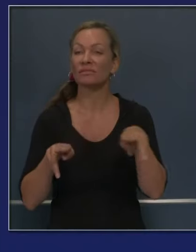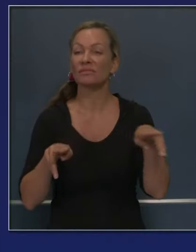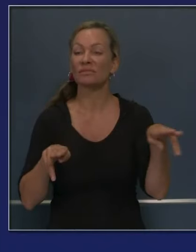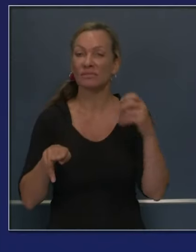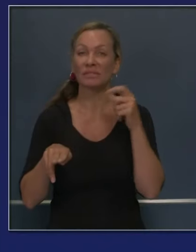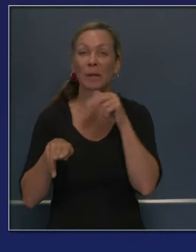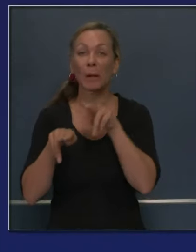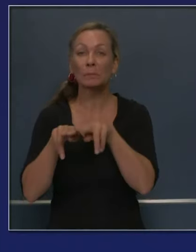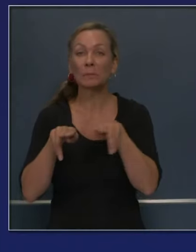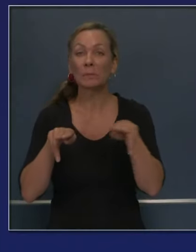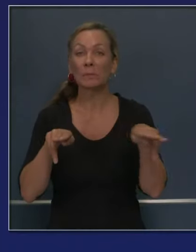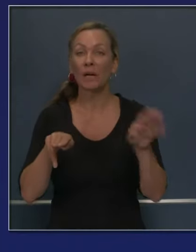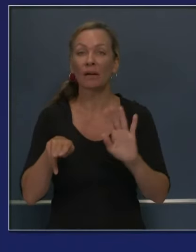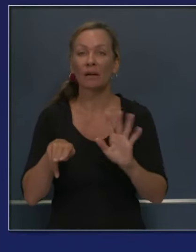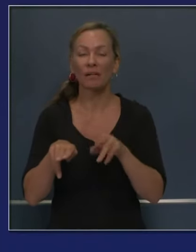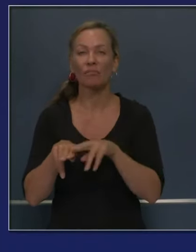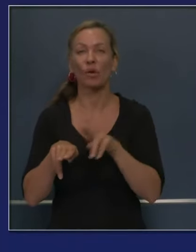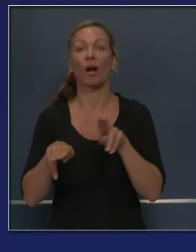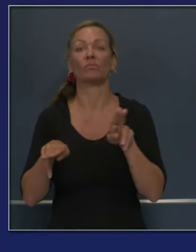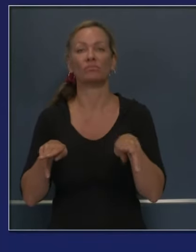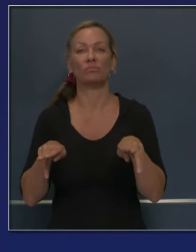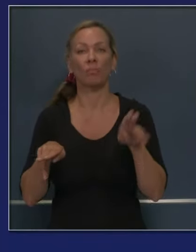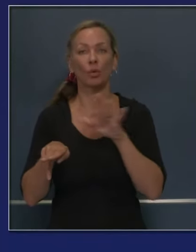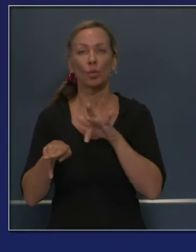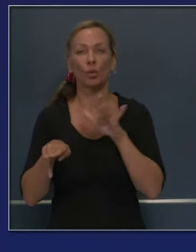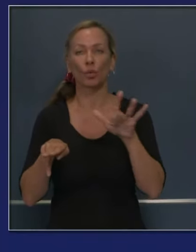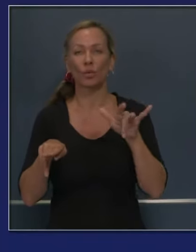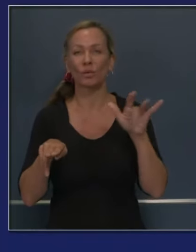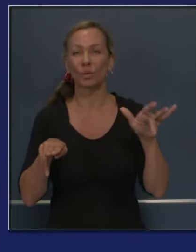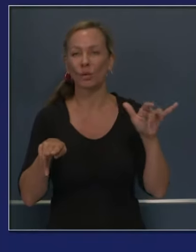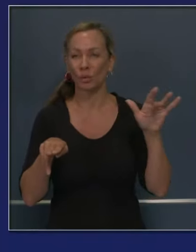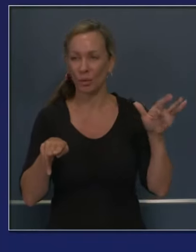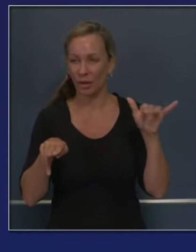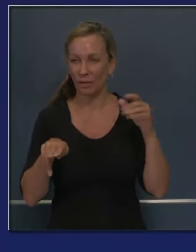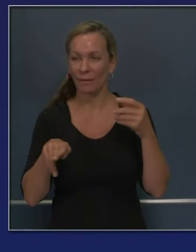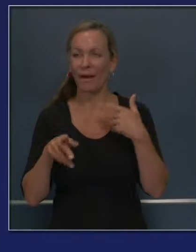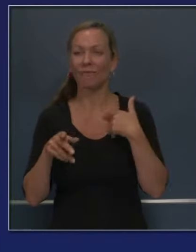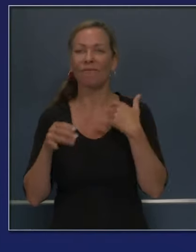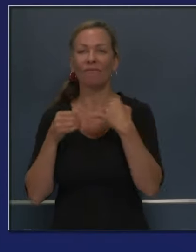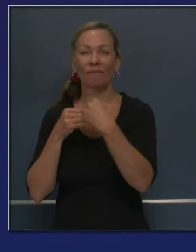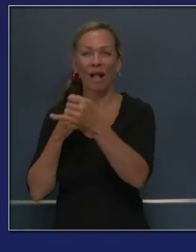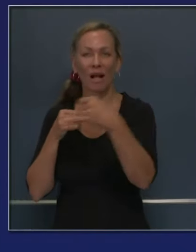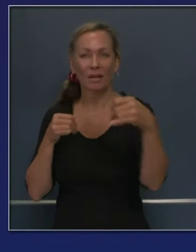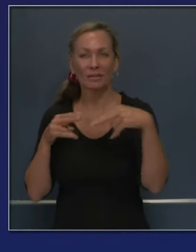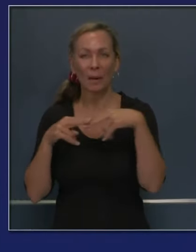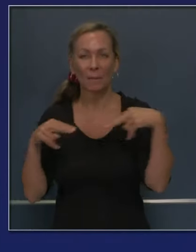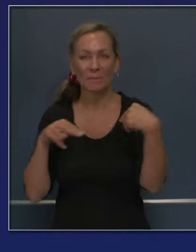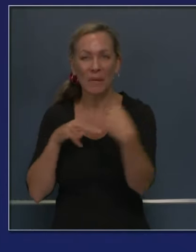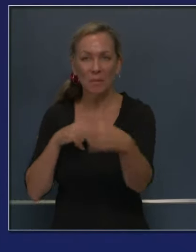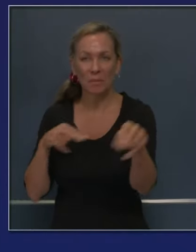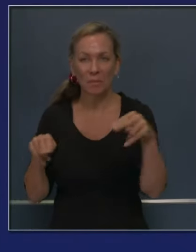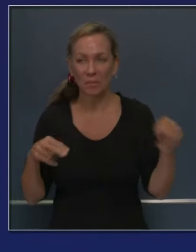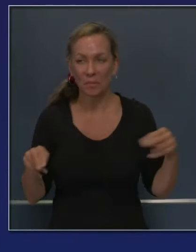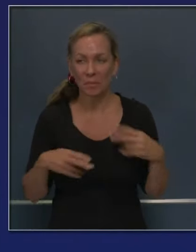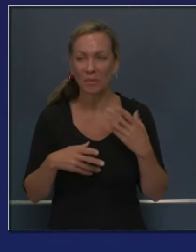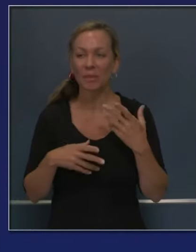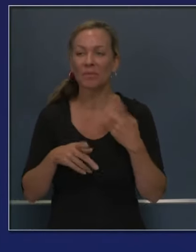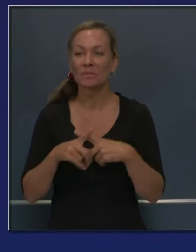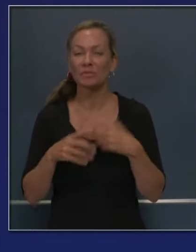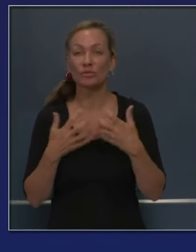protocols going into the restroom. You saw protocols as well established, the air purifiers. They look long-windedly, we're taking this very, very